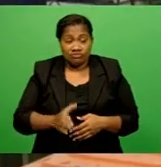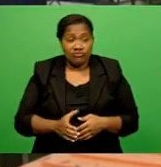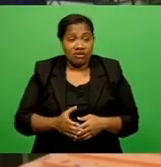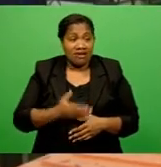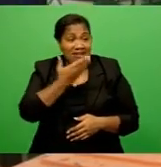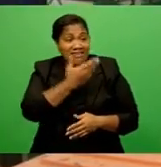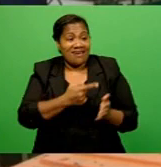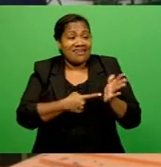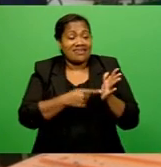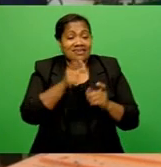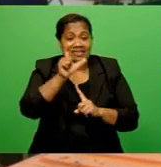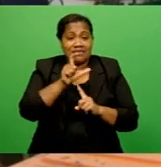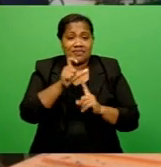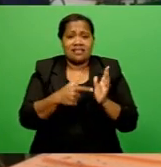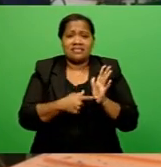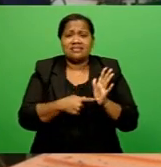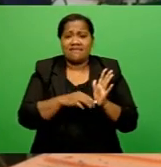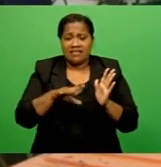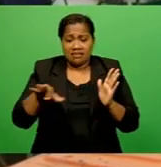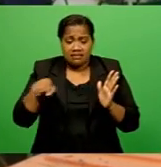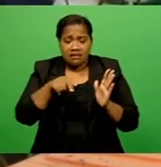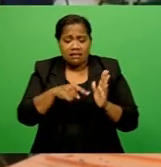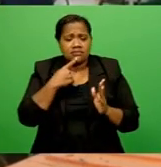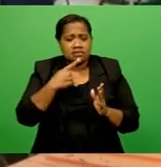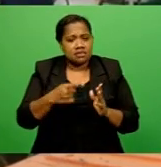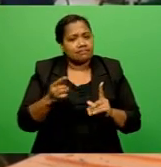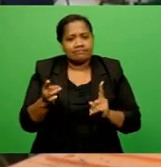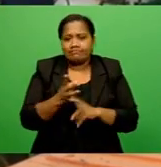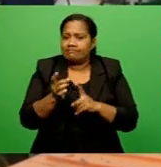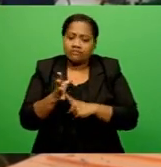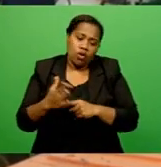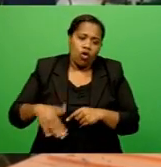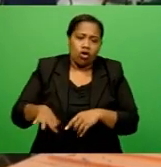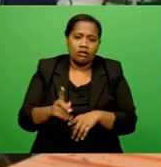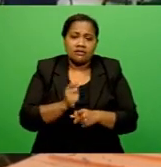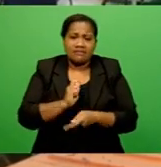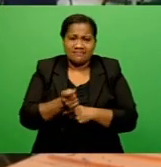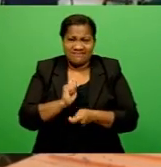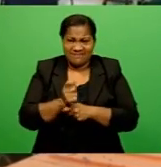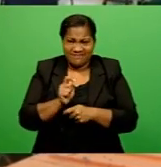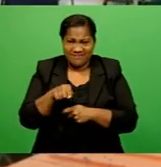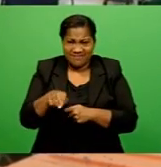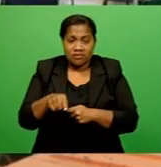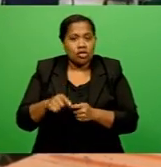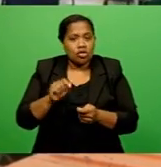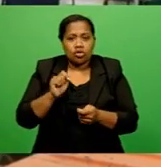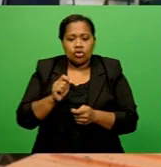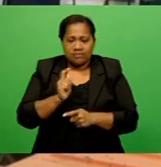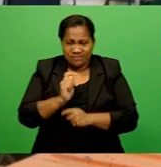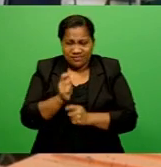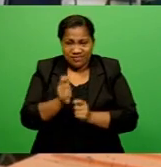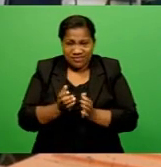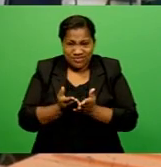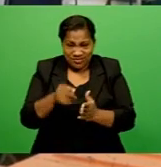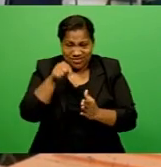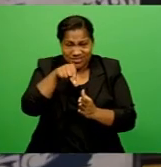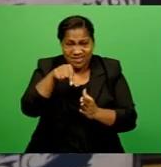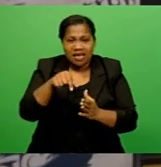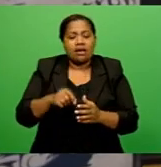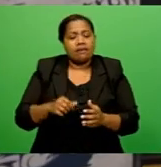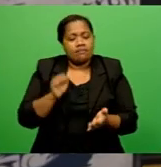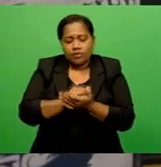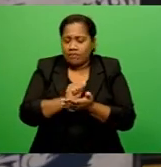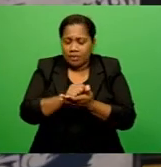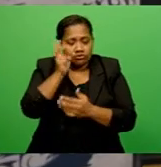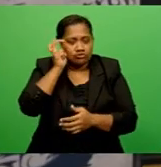Tivita Rombana Kandavu, says it is critical for all fishing skippers to go through proper training at the Maritime